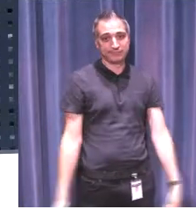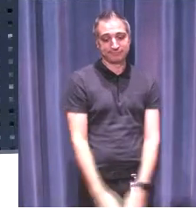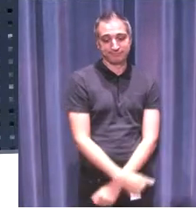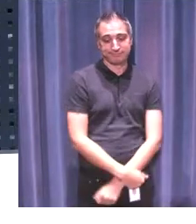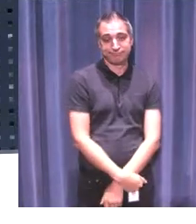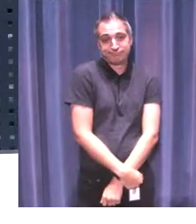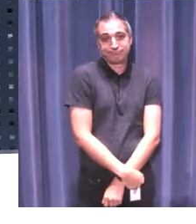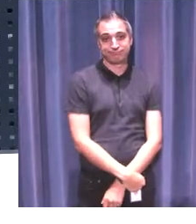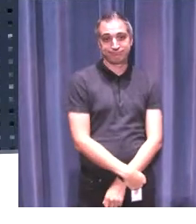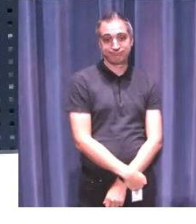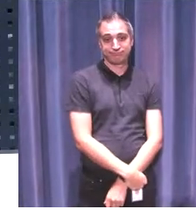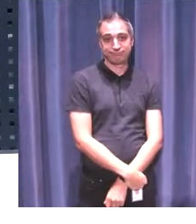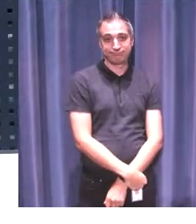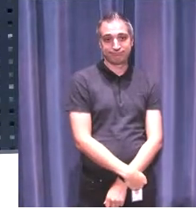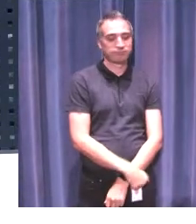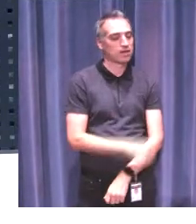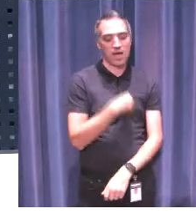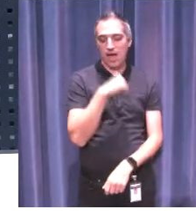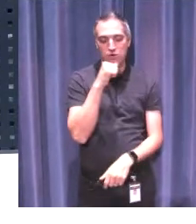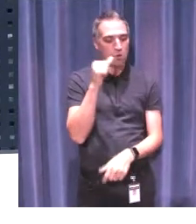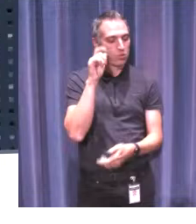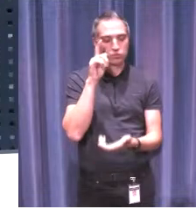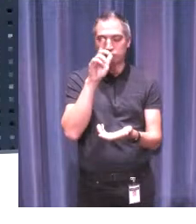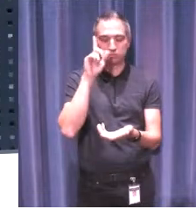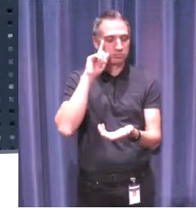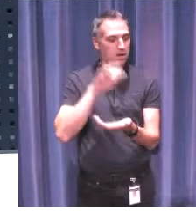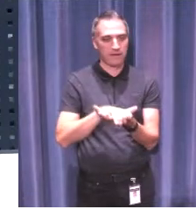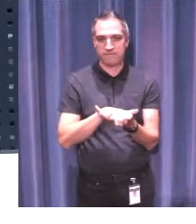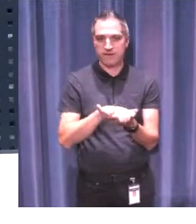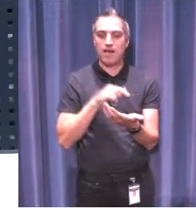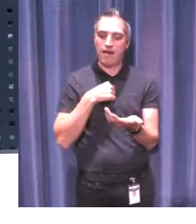or swim. I don't believe in that. I believe in a schedule that works.